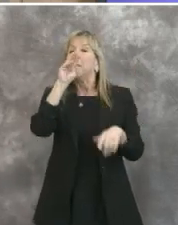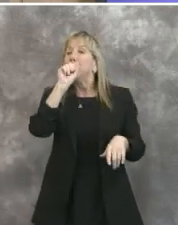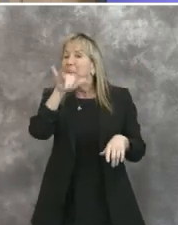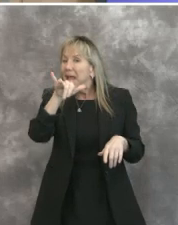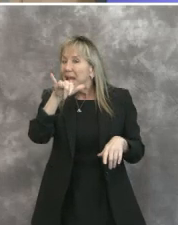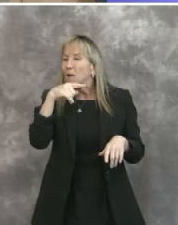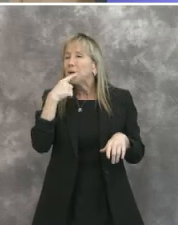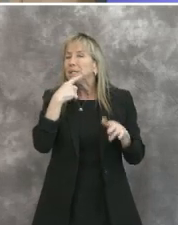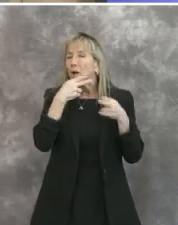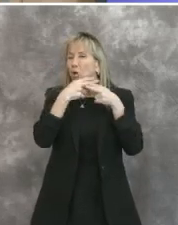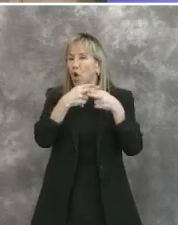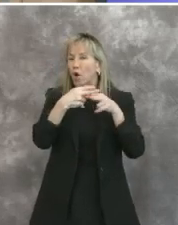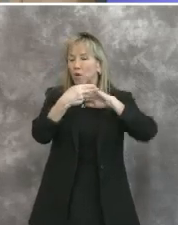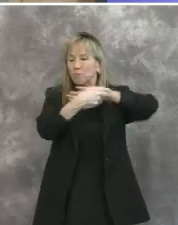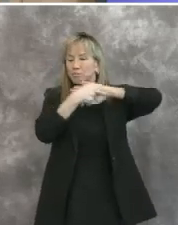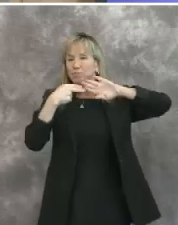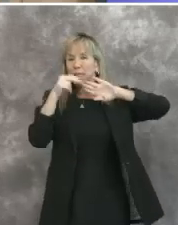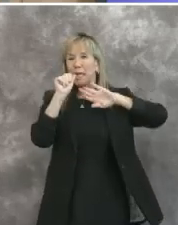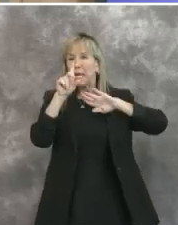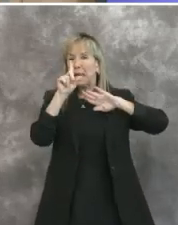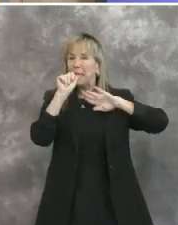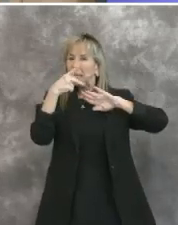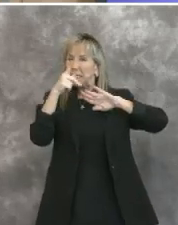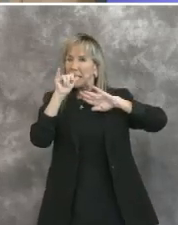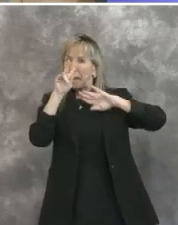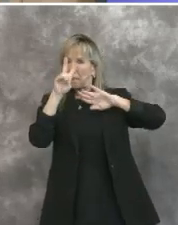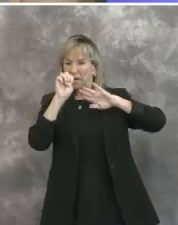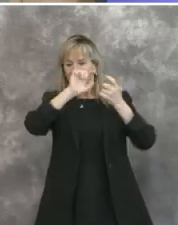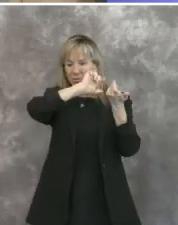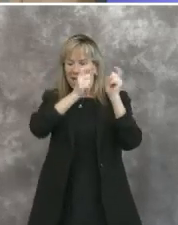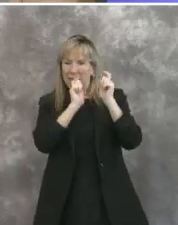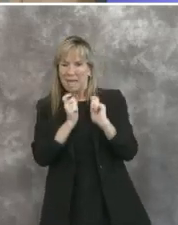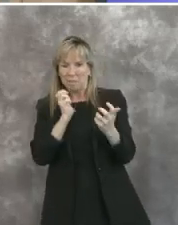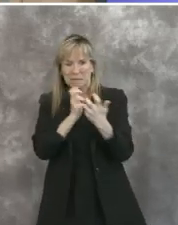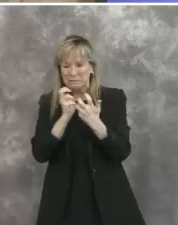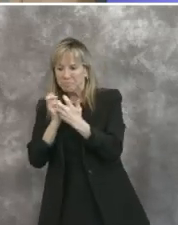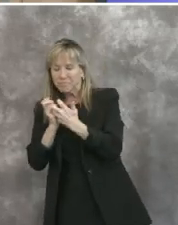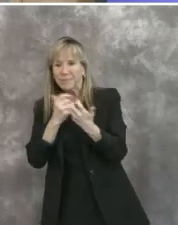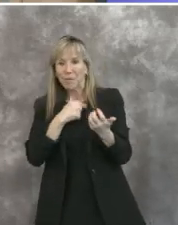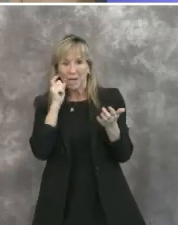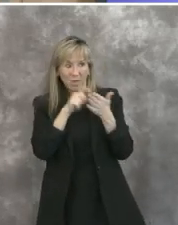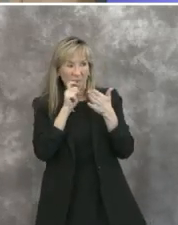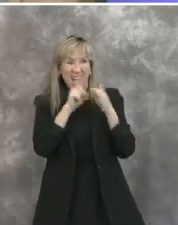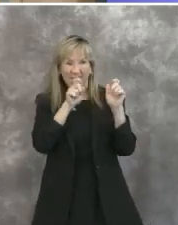life as we begin to loosen, as we begin to see movement and changes. That as